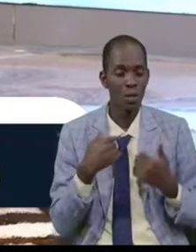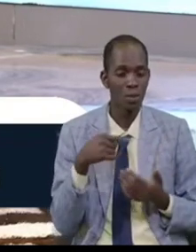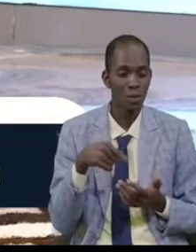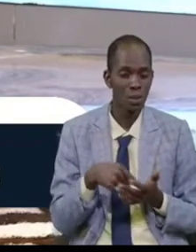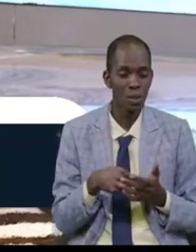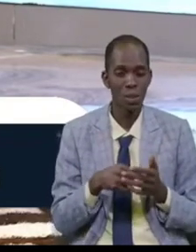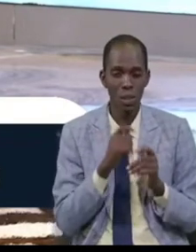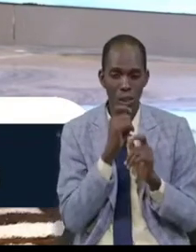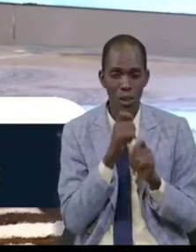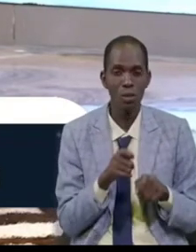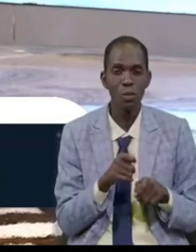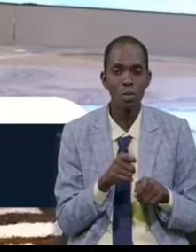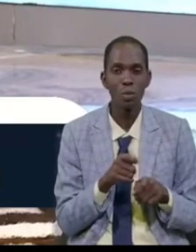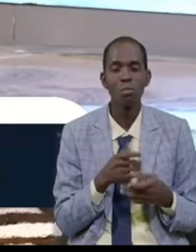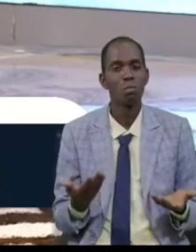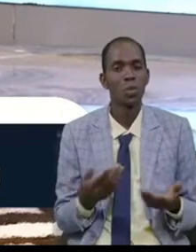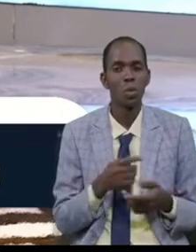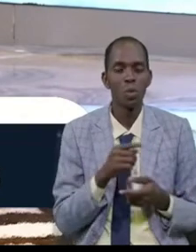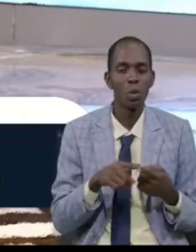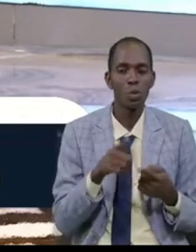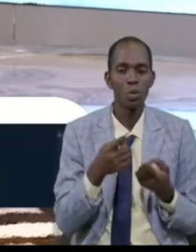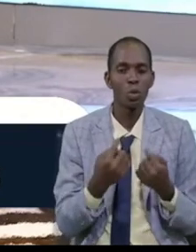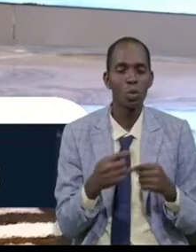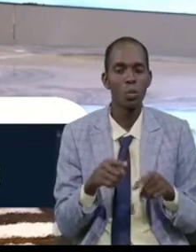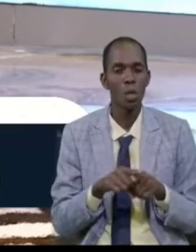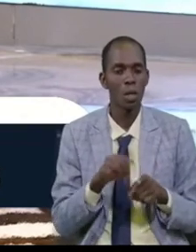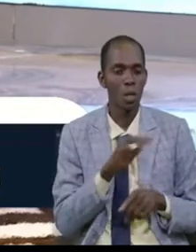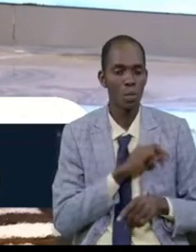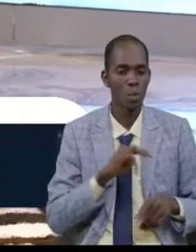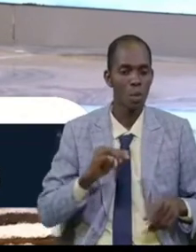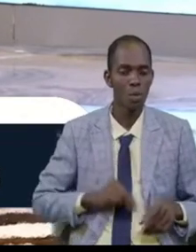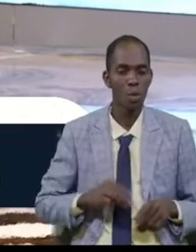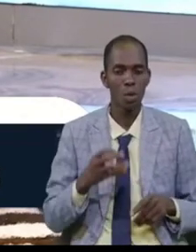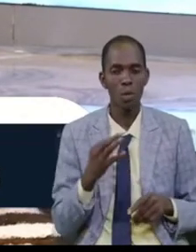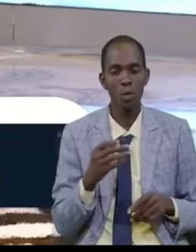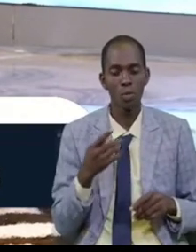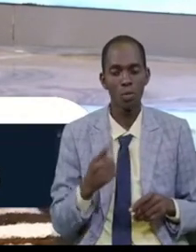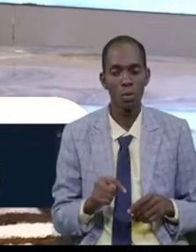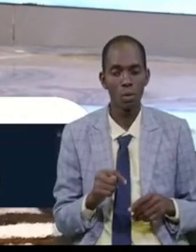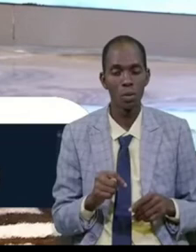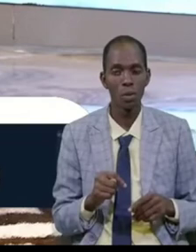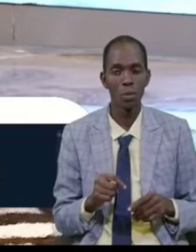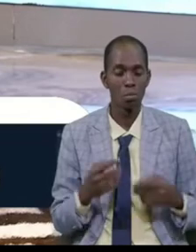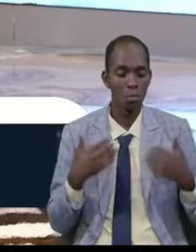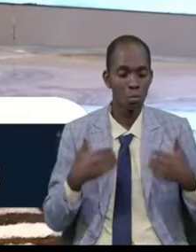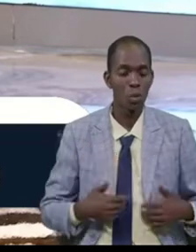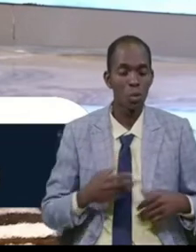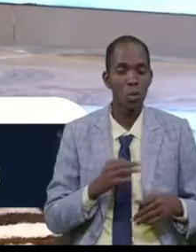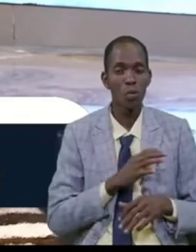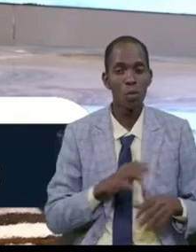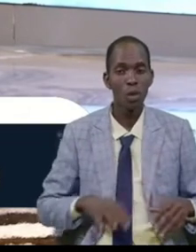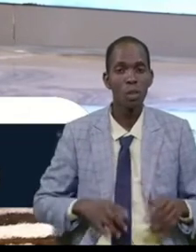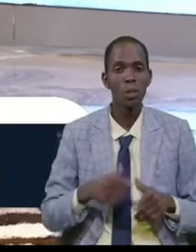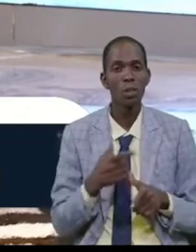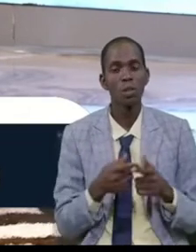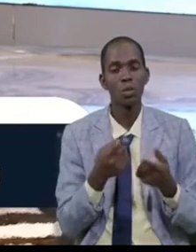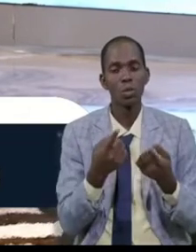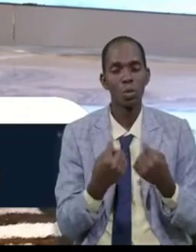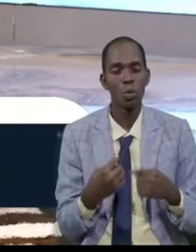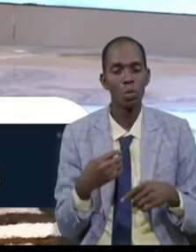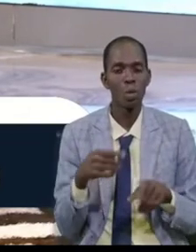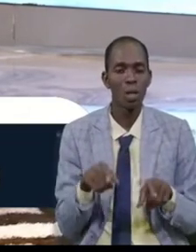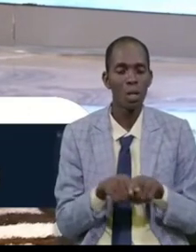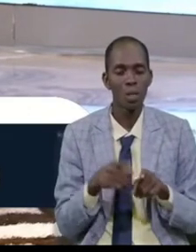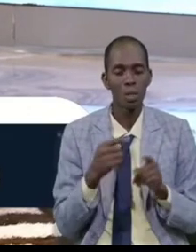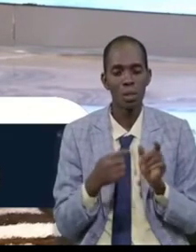gifts, where do you come in? As members of the body of Christ, you come in as ambassadors of Christ.